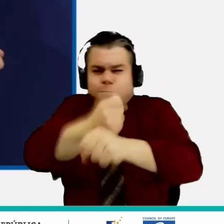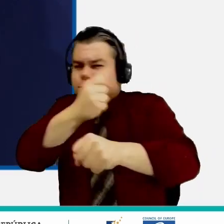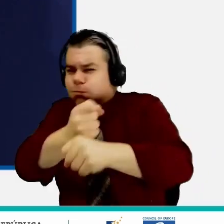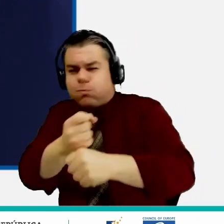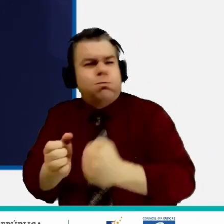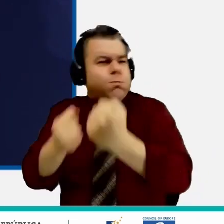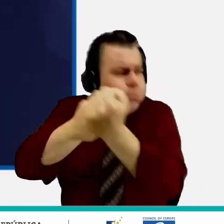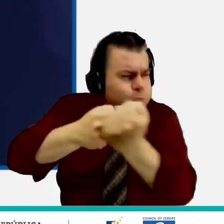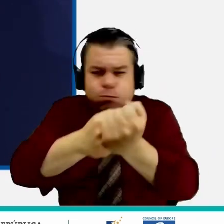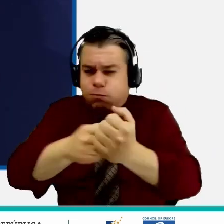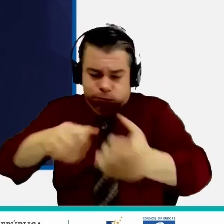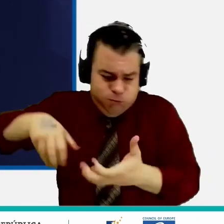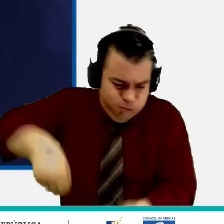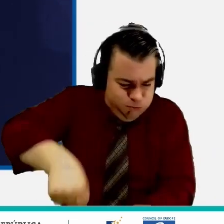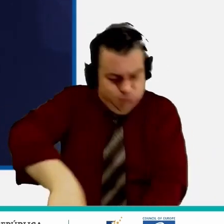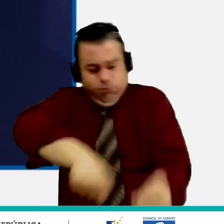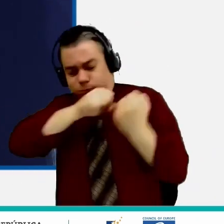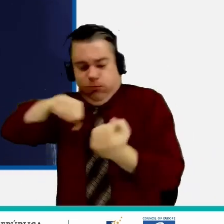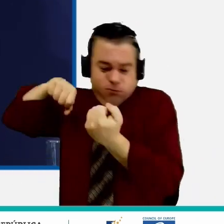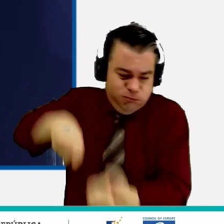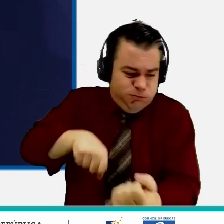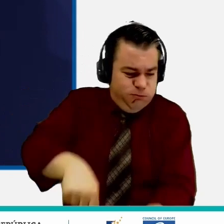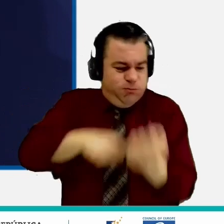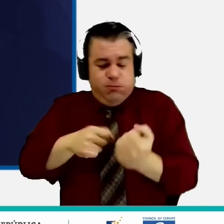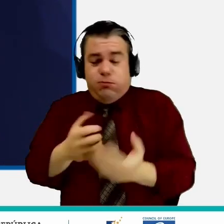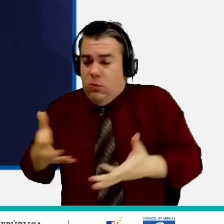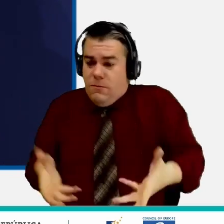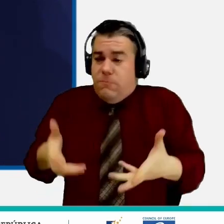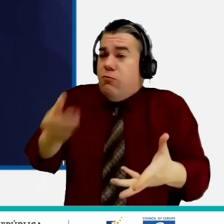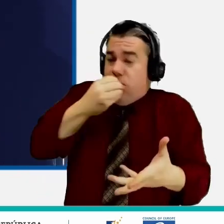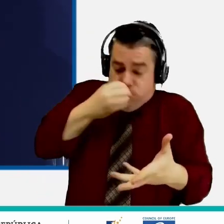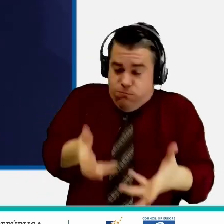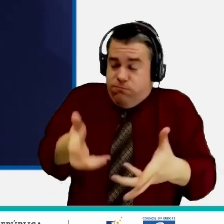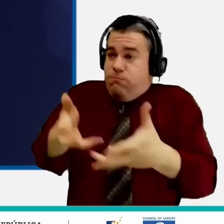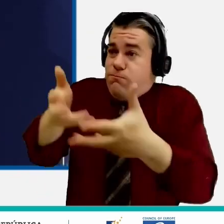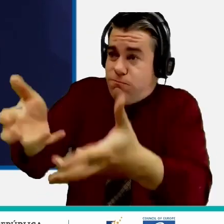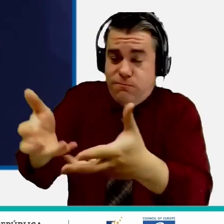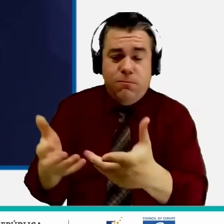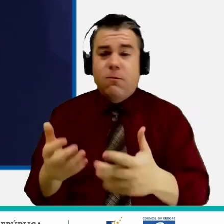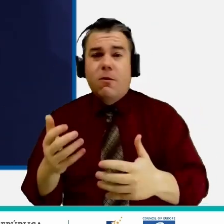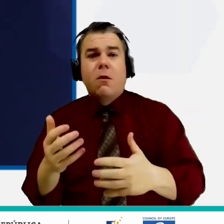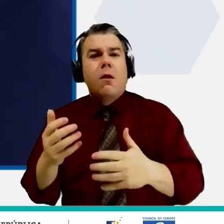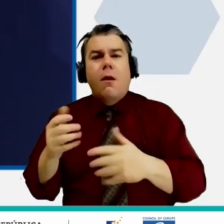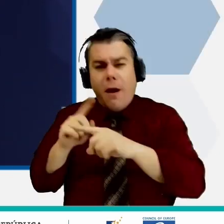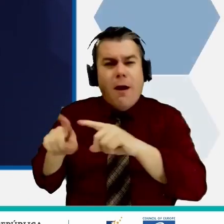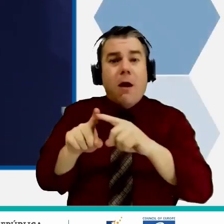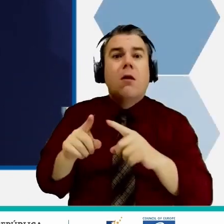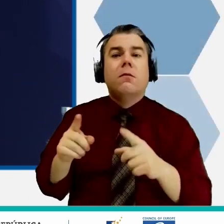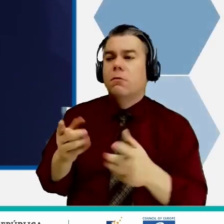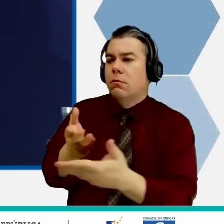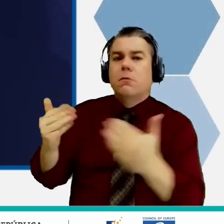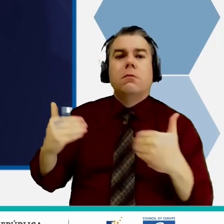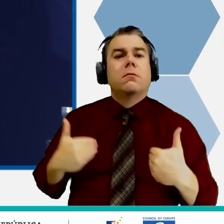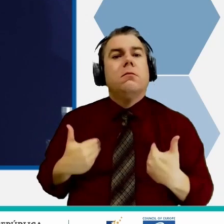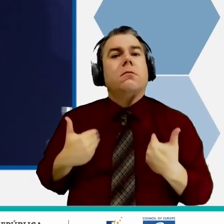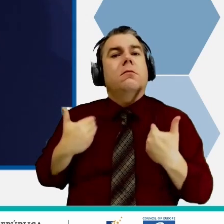the mud out of the houses. They were delivering food packages and building back wherever they could.